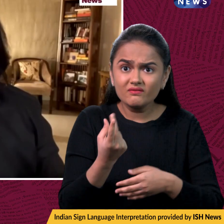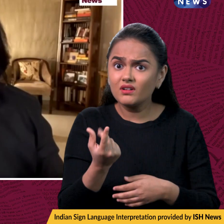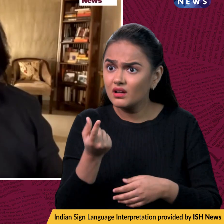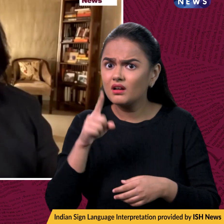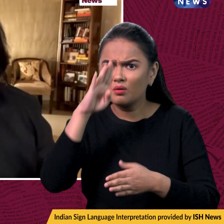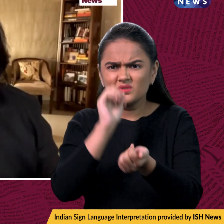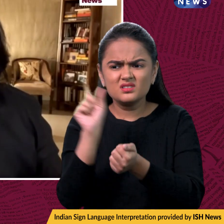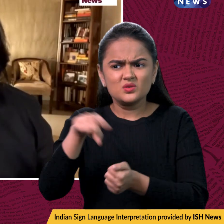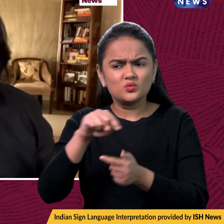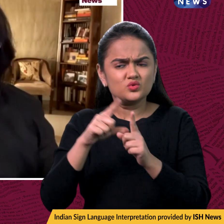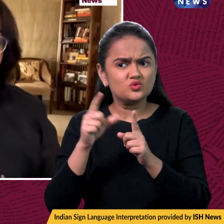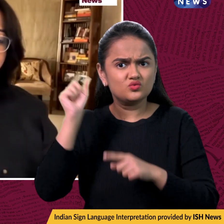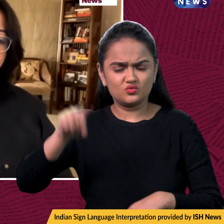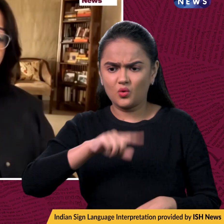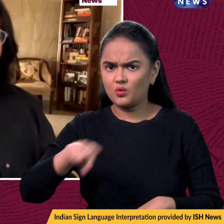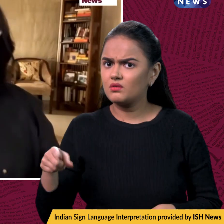police brutality.